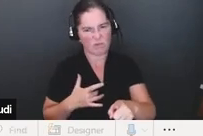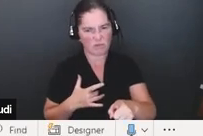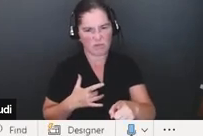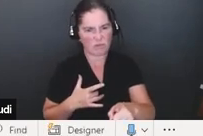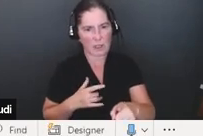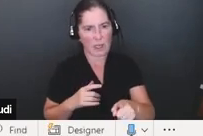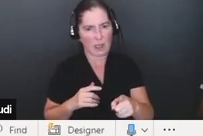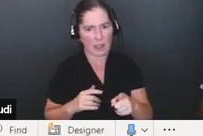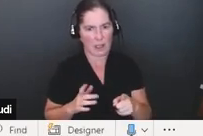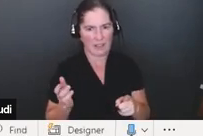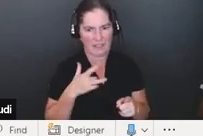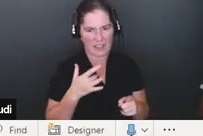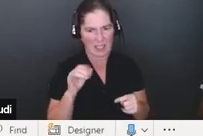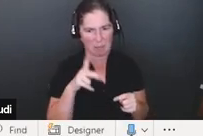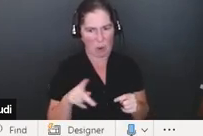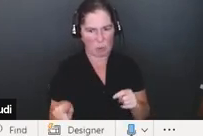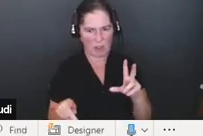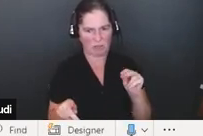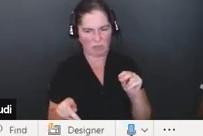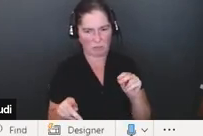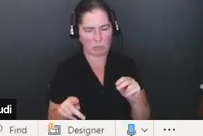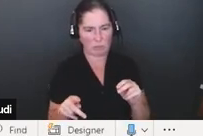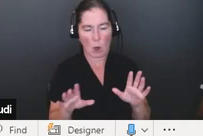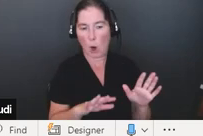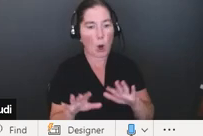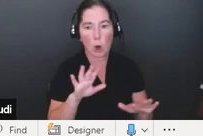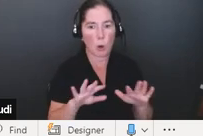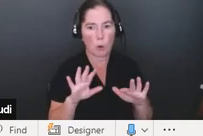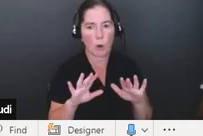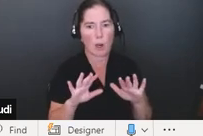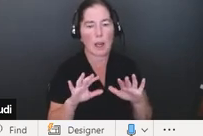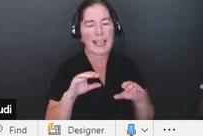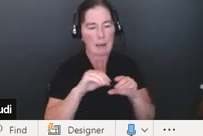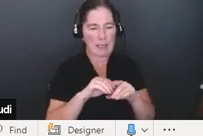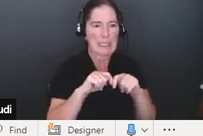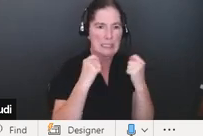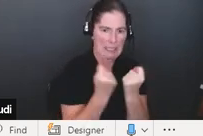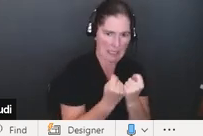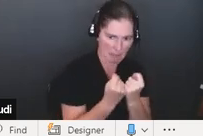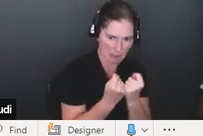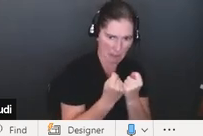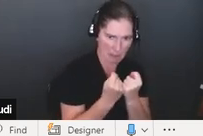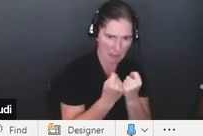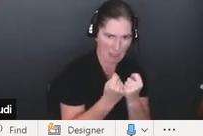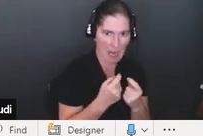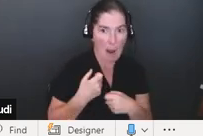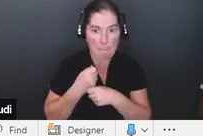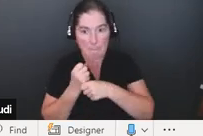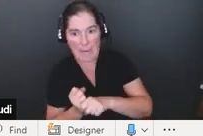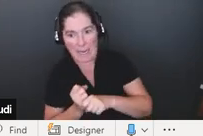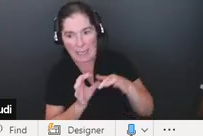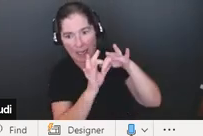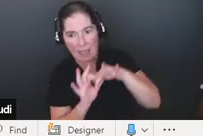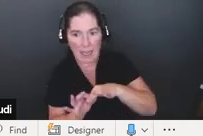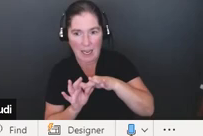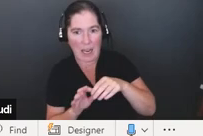PowerPoint usually does for me. I'm in Teams and I made a PowerPoint, and so it's kind of